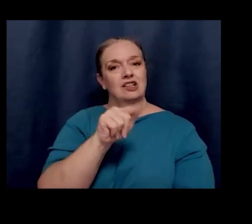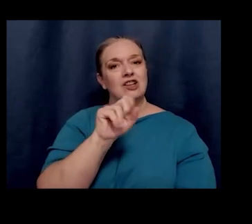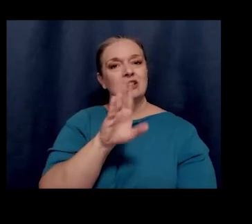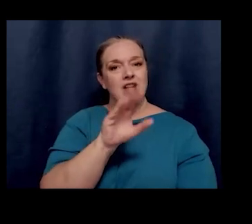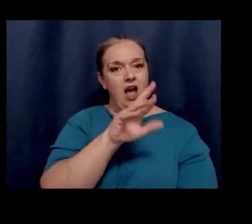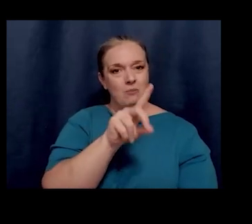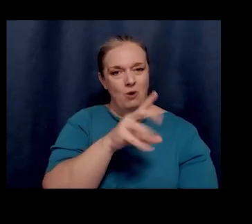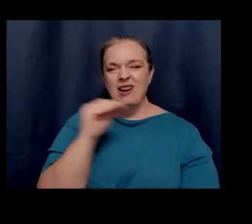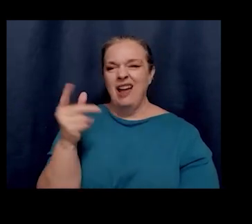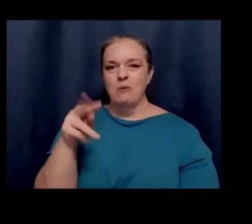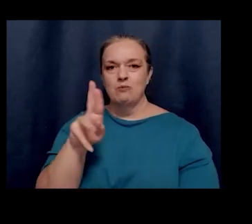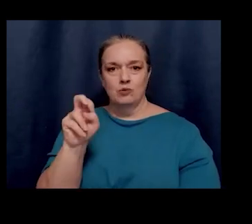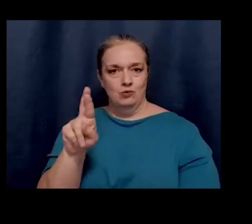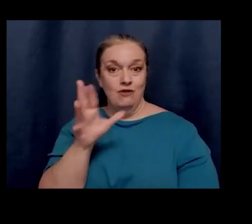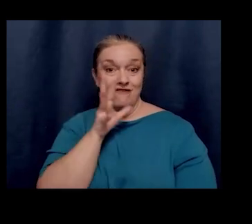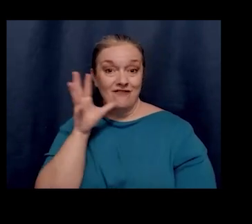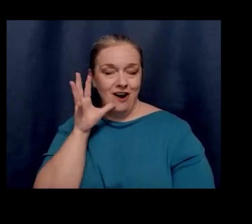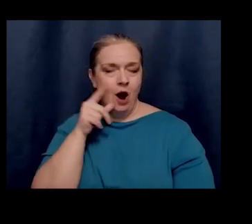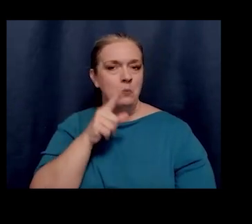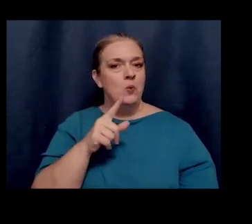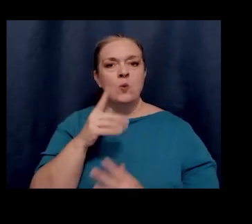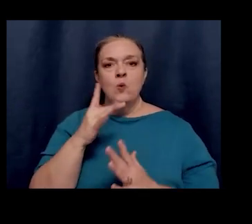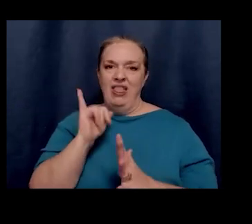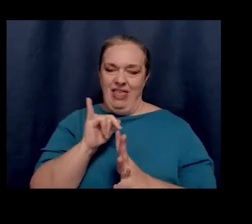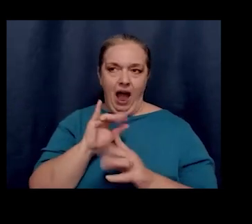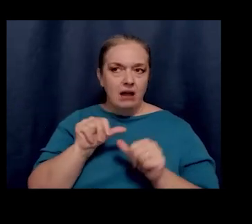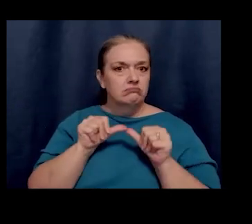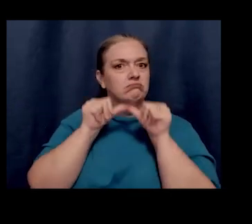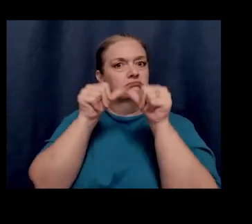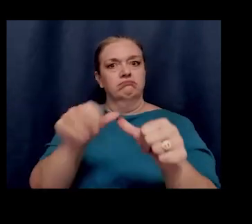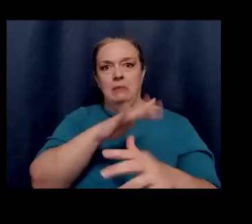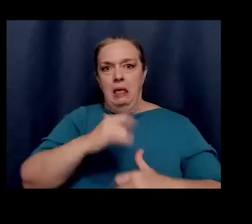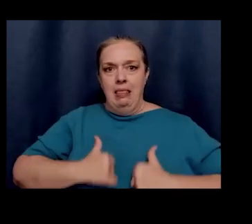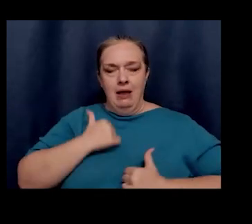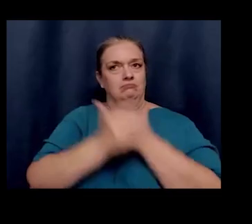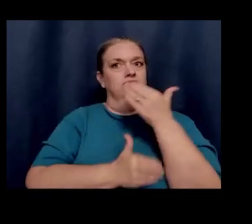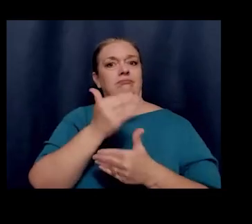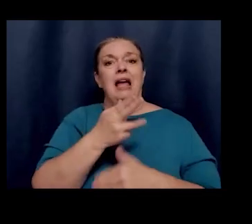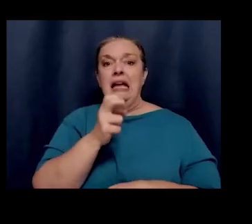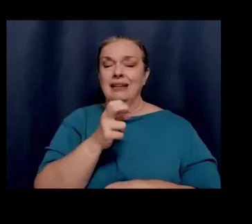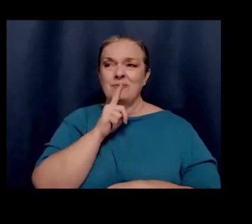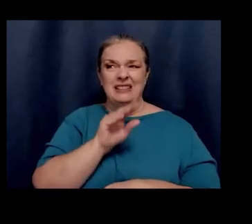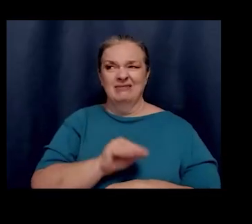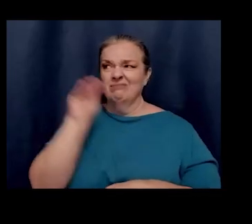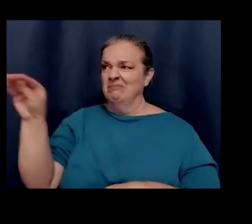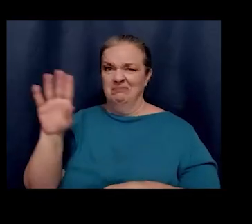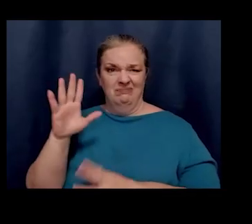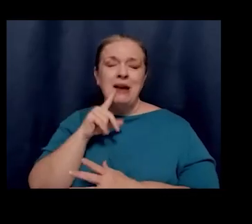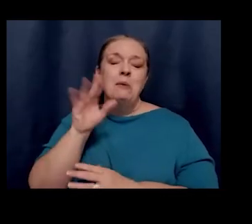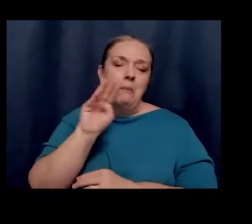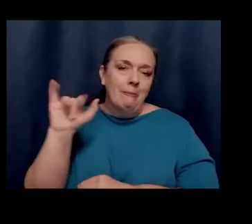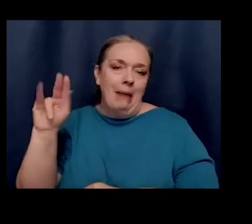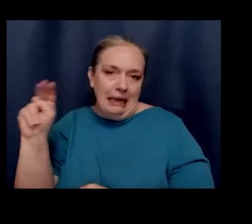Farm fueled him his entire career. He never really went anywhere else except for Maine. He made works in a